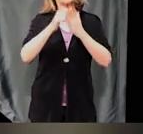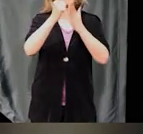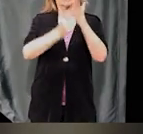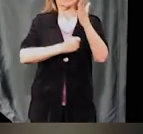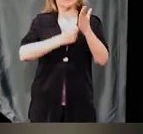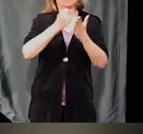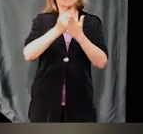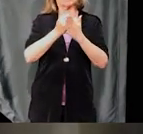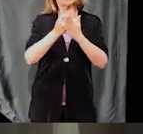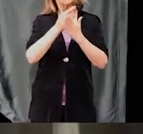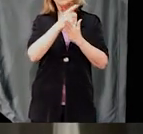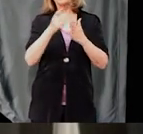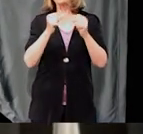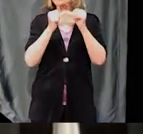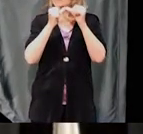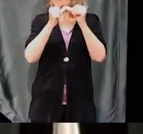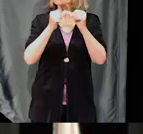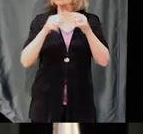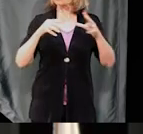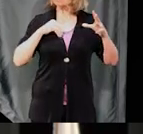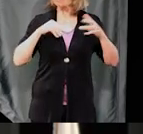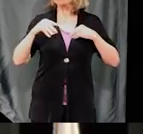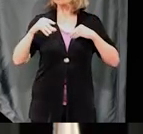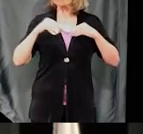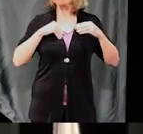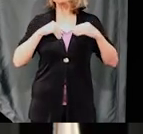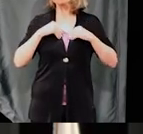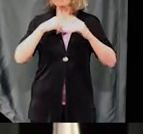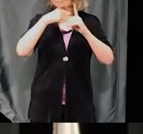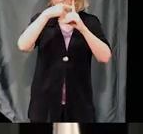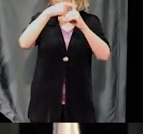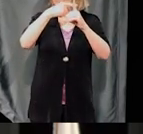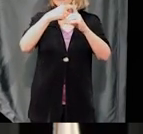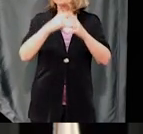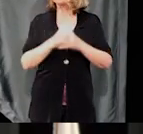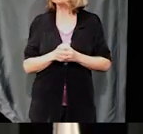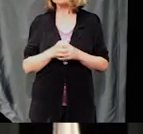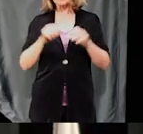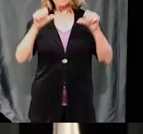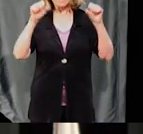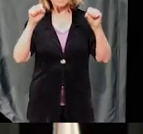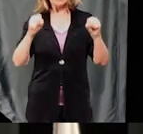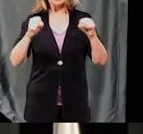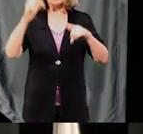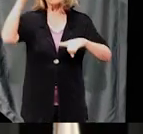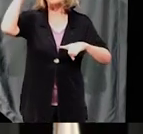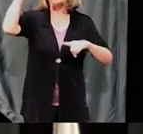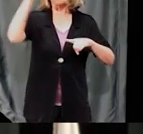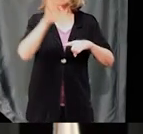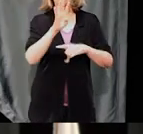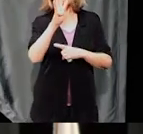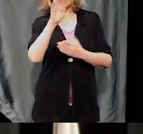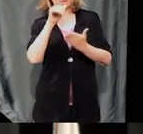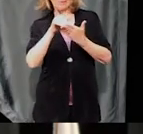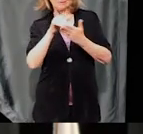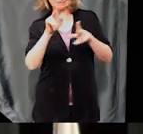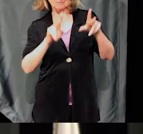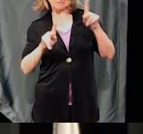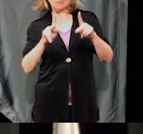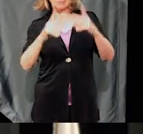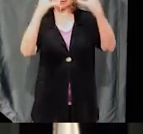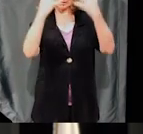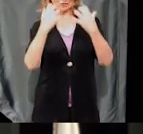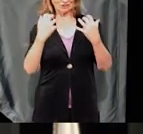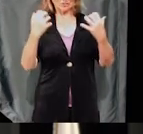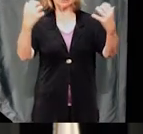we continue to make. For example, I could be giving this speech in person to over 4,000 people, but lucky for me, I get to record